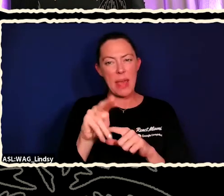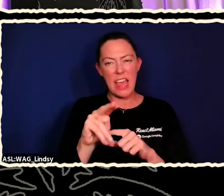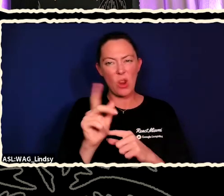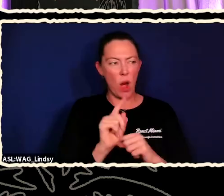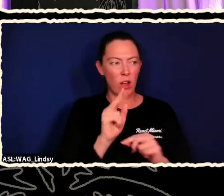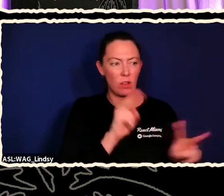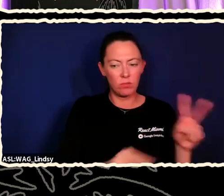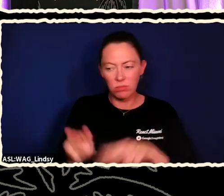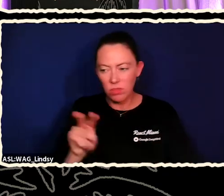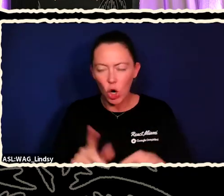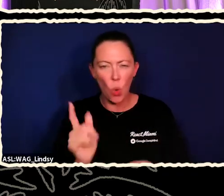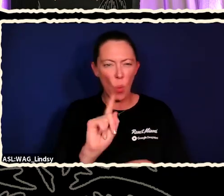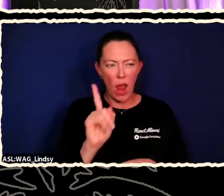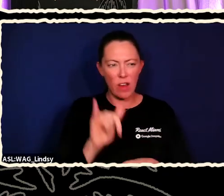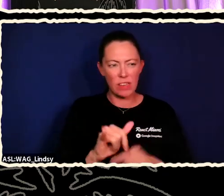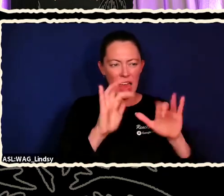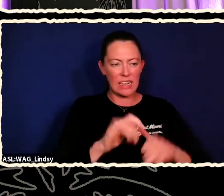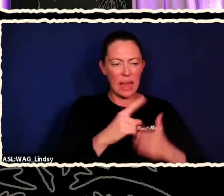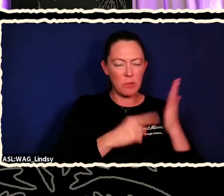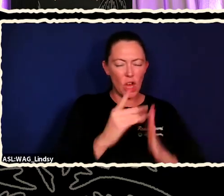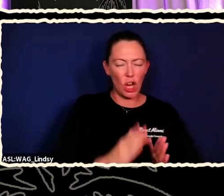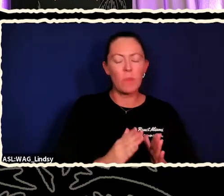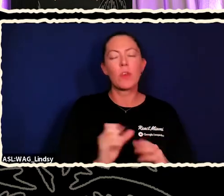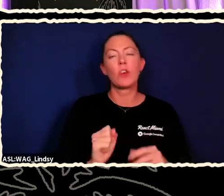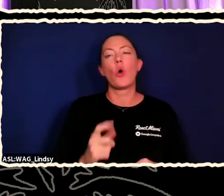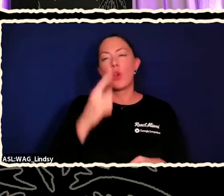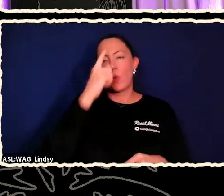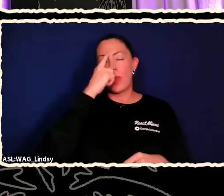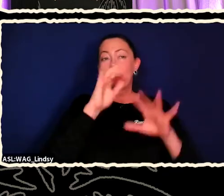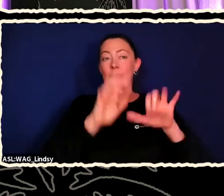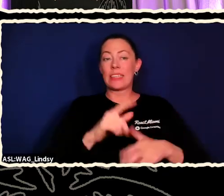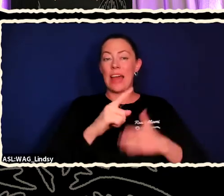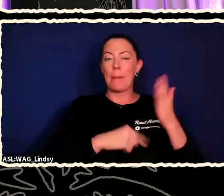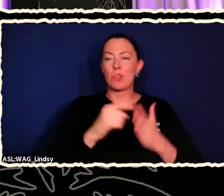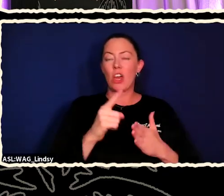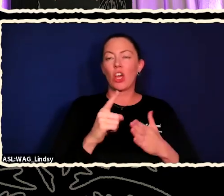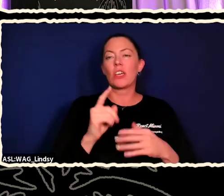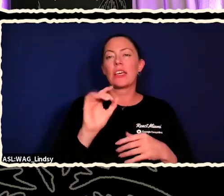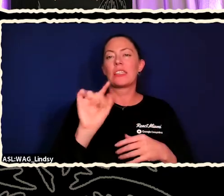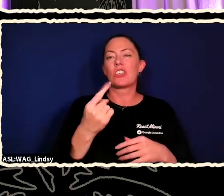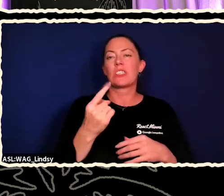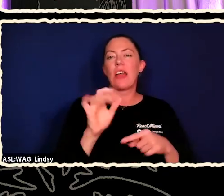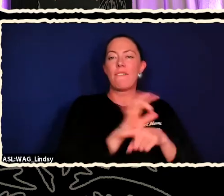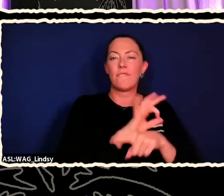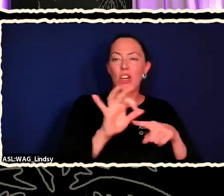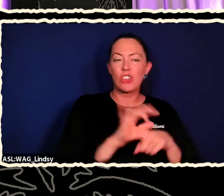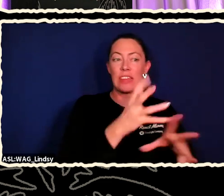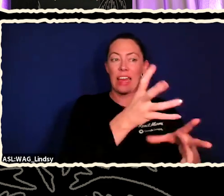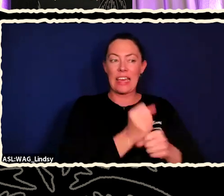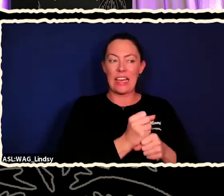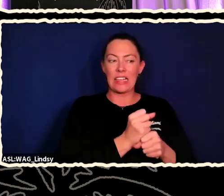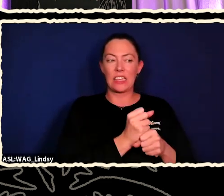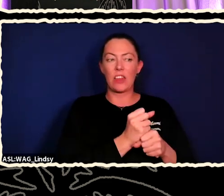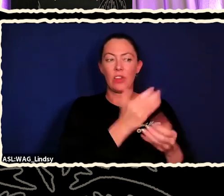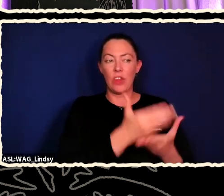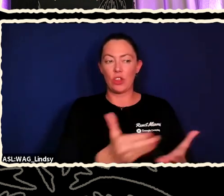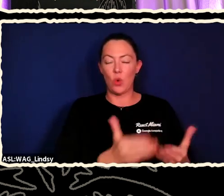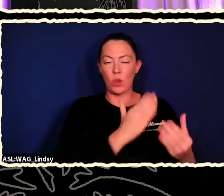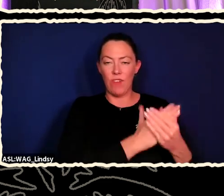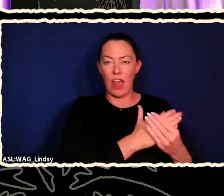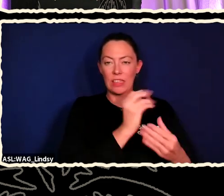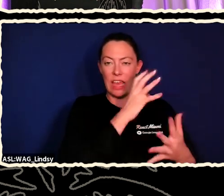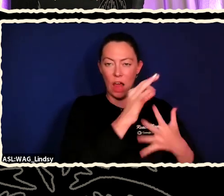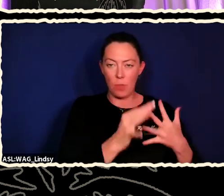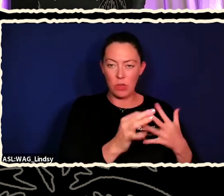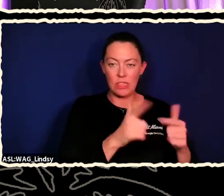type checker? So just think of the type checker as literally a function that takes some source files and options and returns error diagnostics if it finds